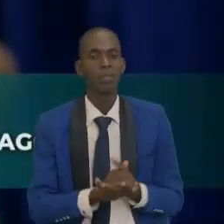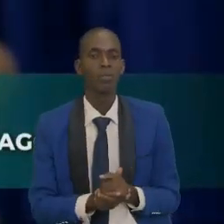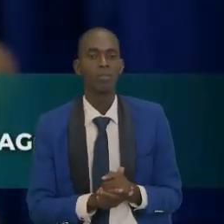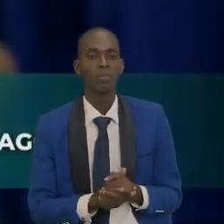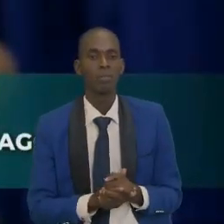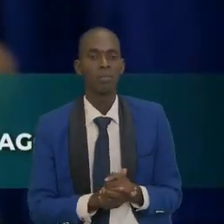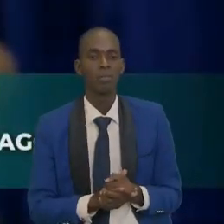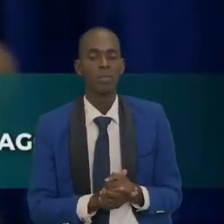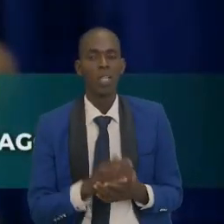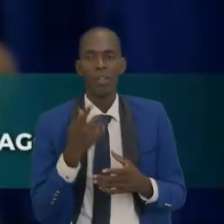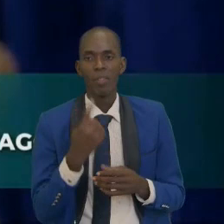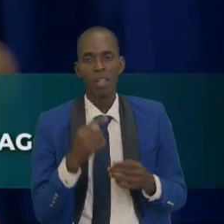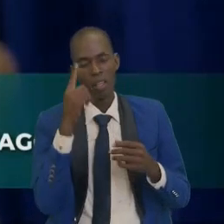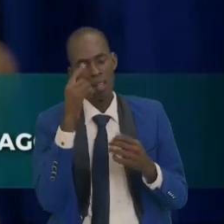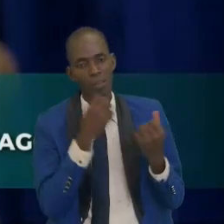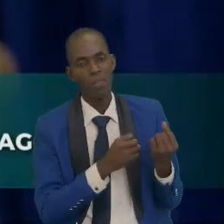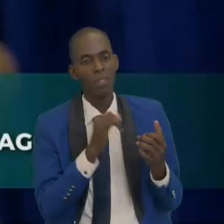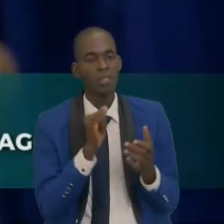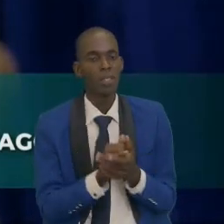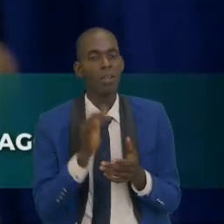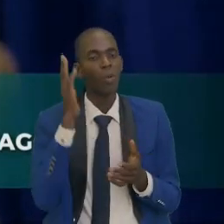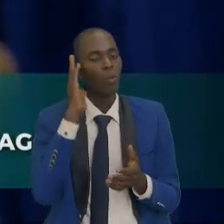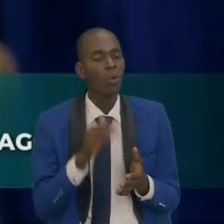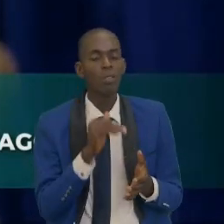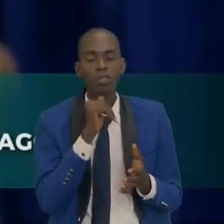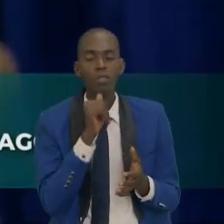the faith that will not stagger